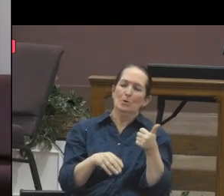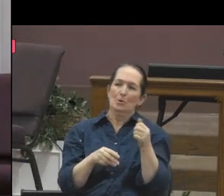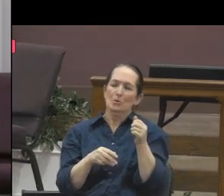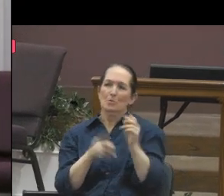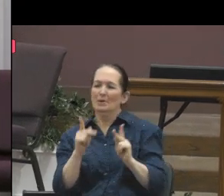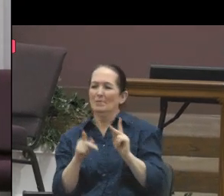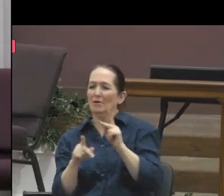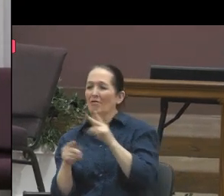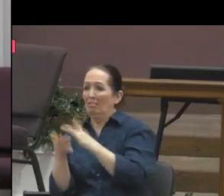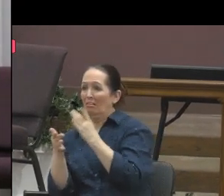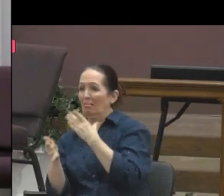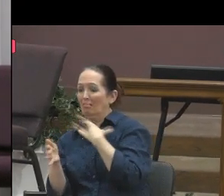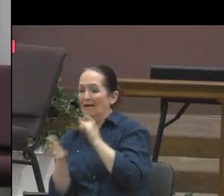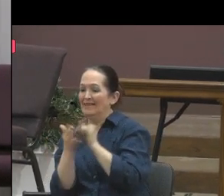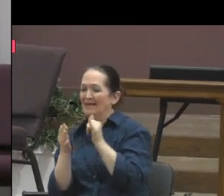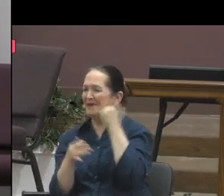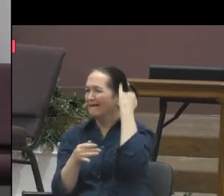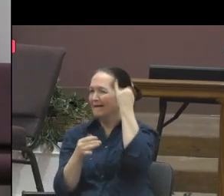Isn't it interesting